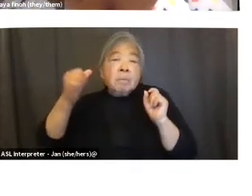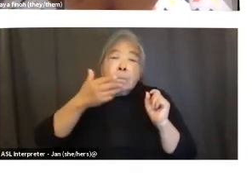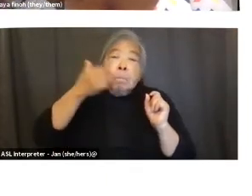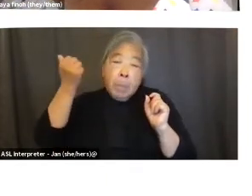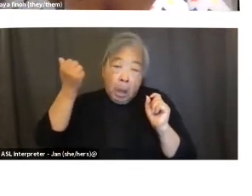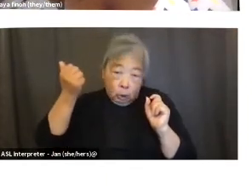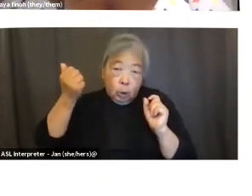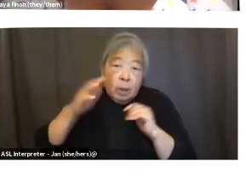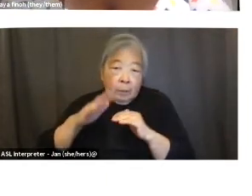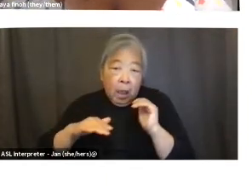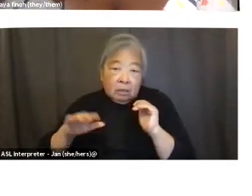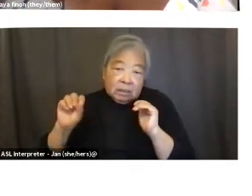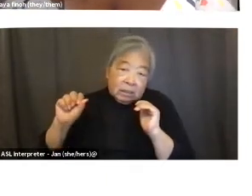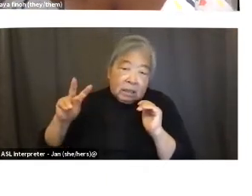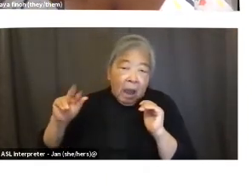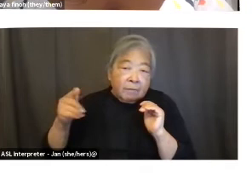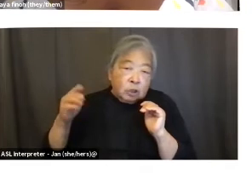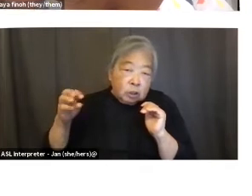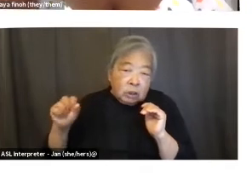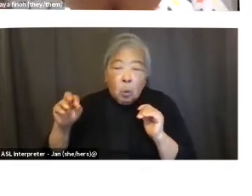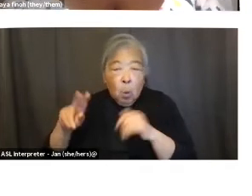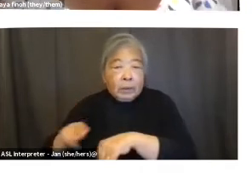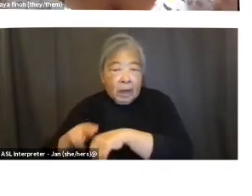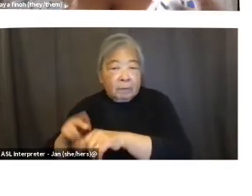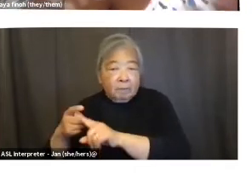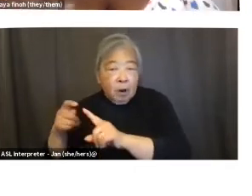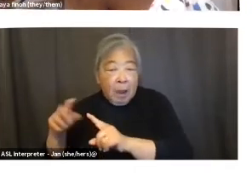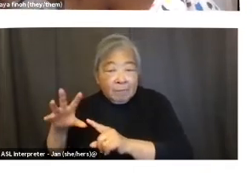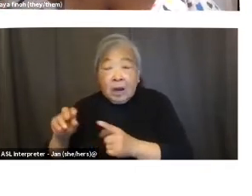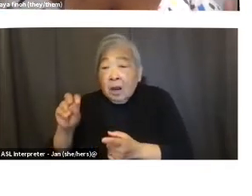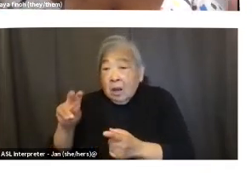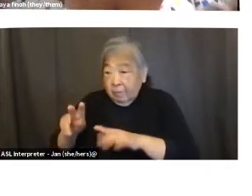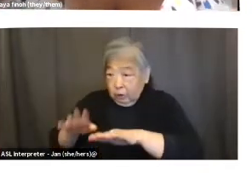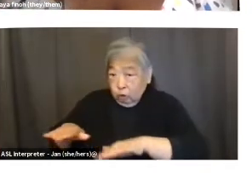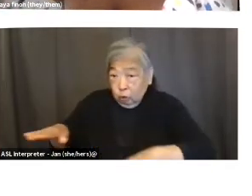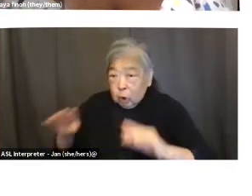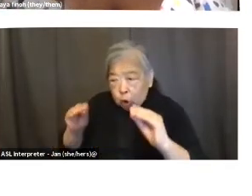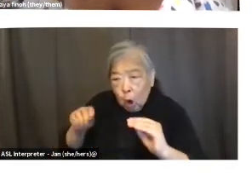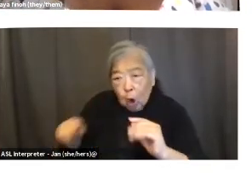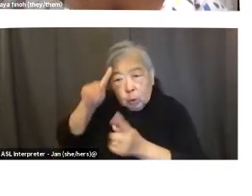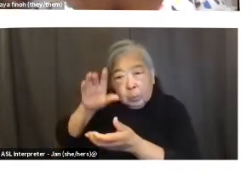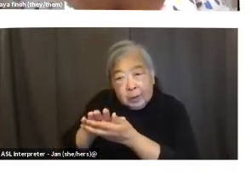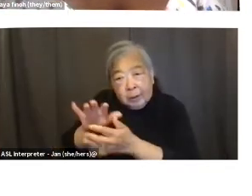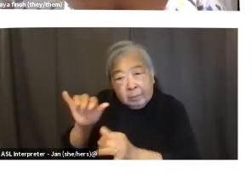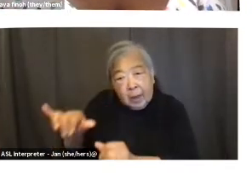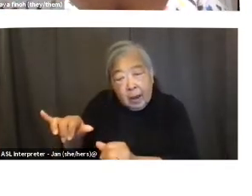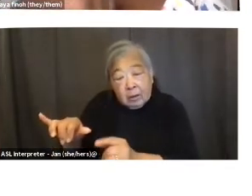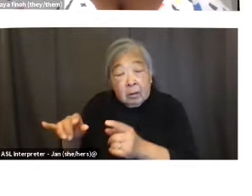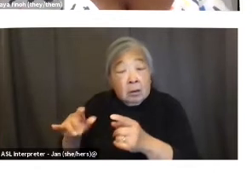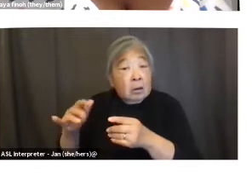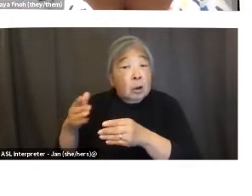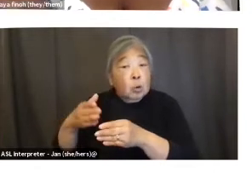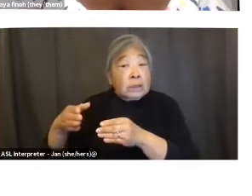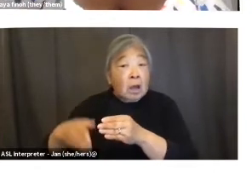all, than savages or the natives of Africa. Even the children are taught to believe in that manner, with the result that